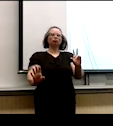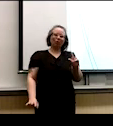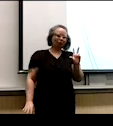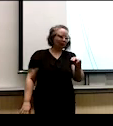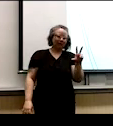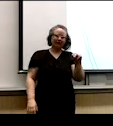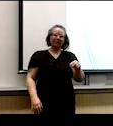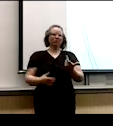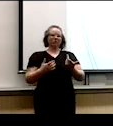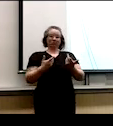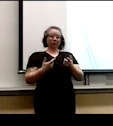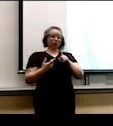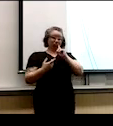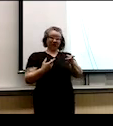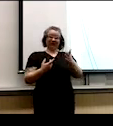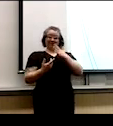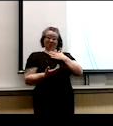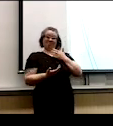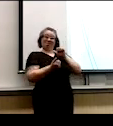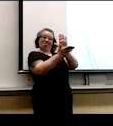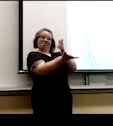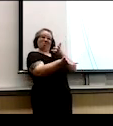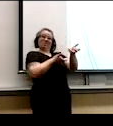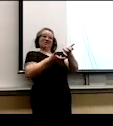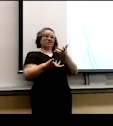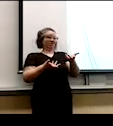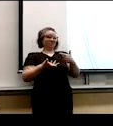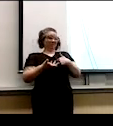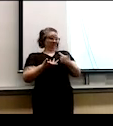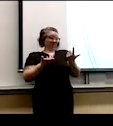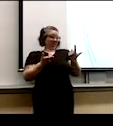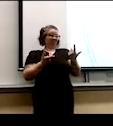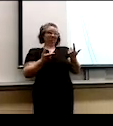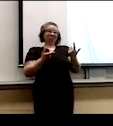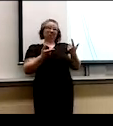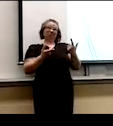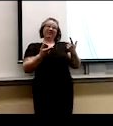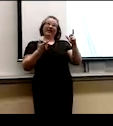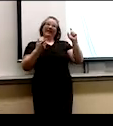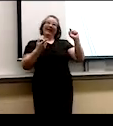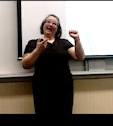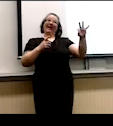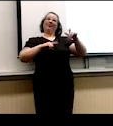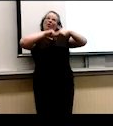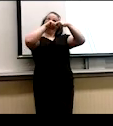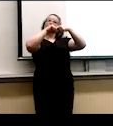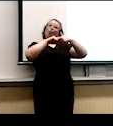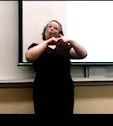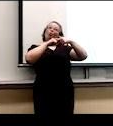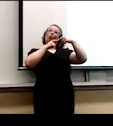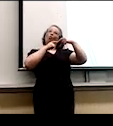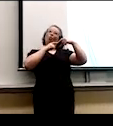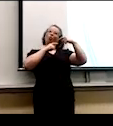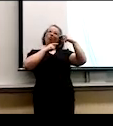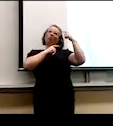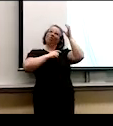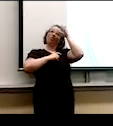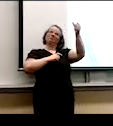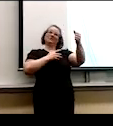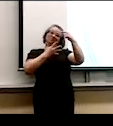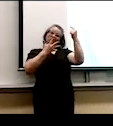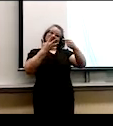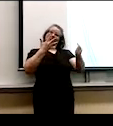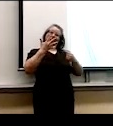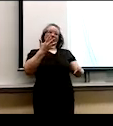It's all common sense. What's different about them? You get the history, what's changed? And